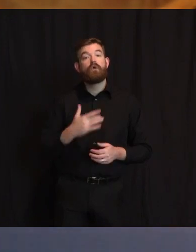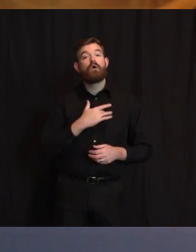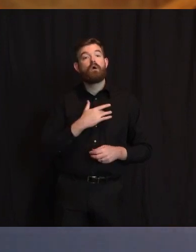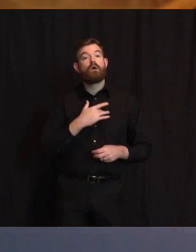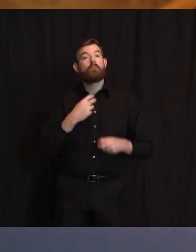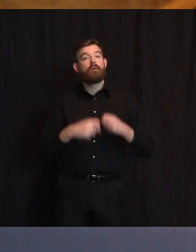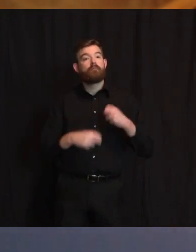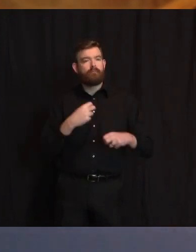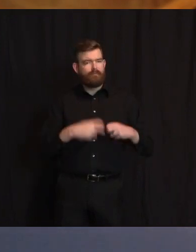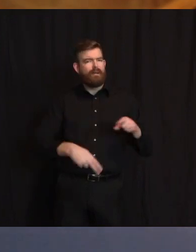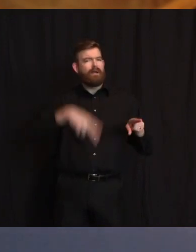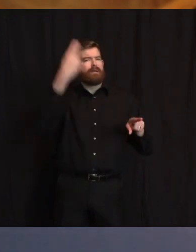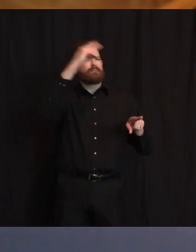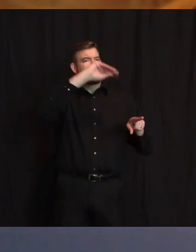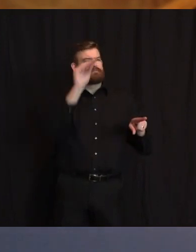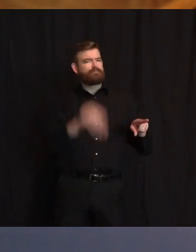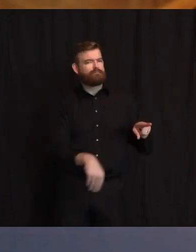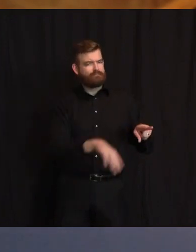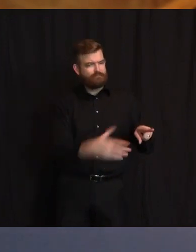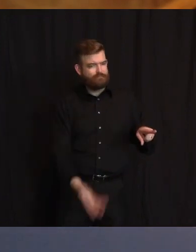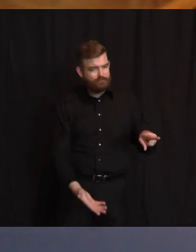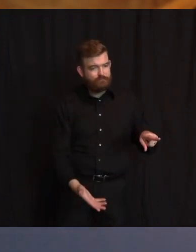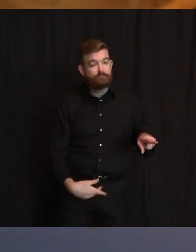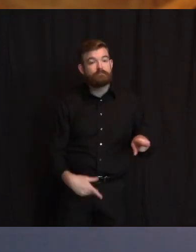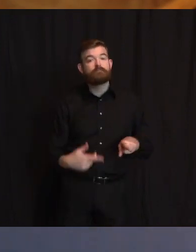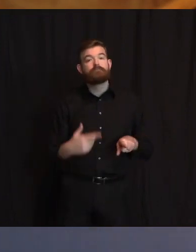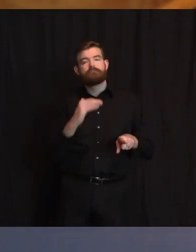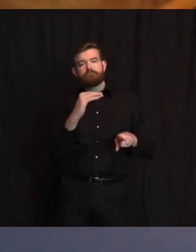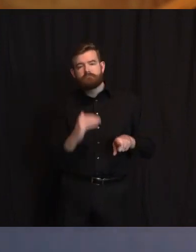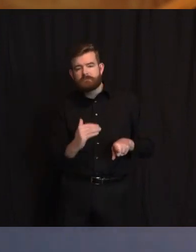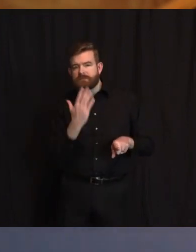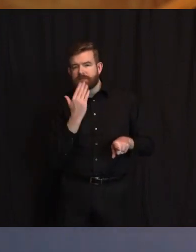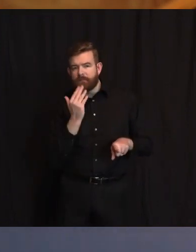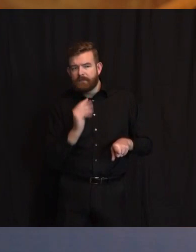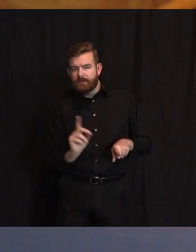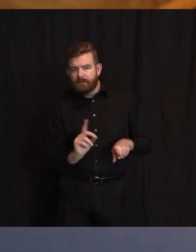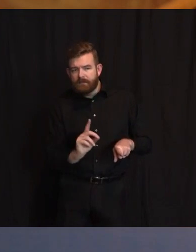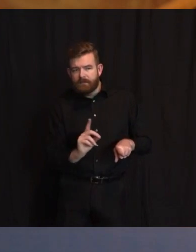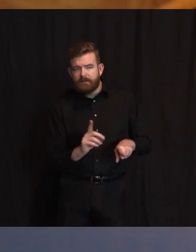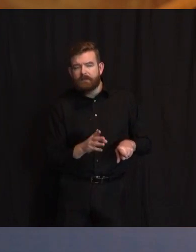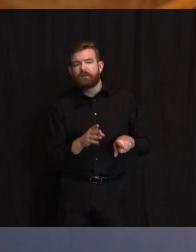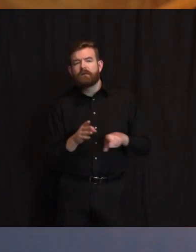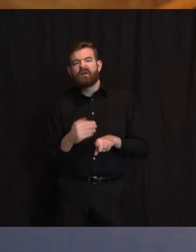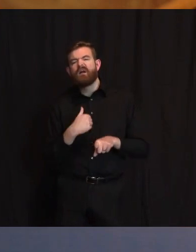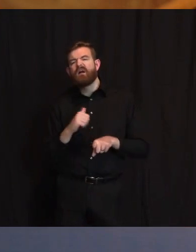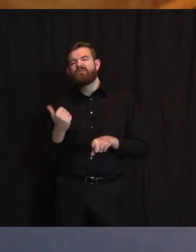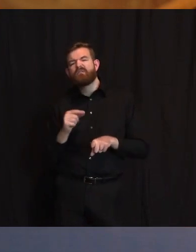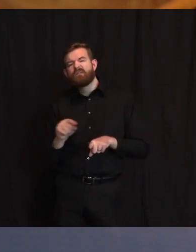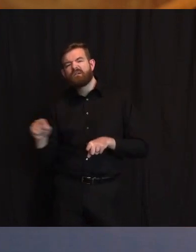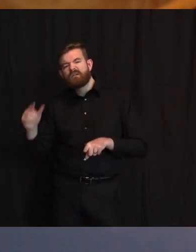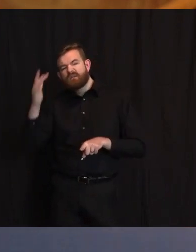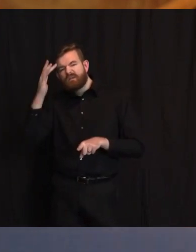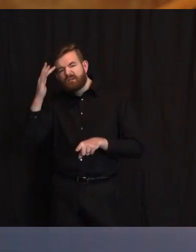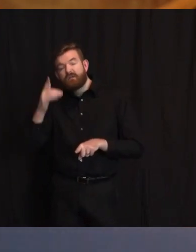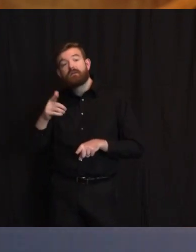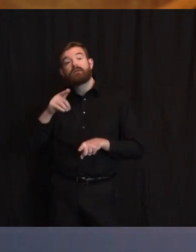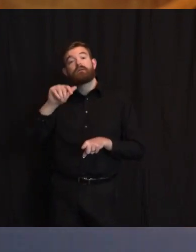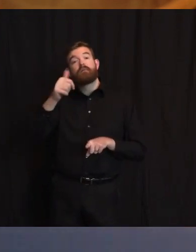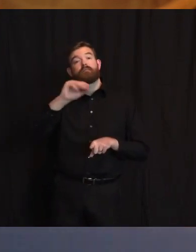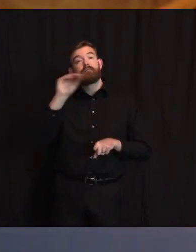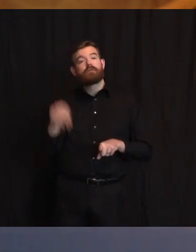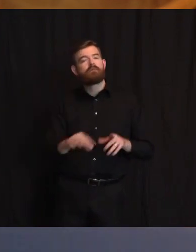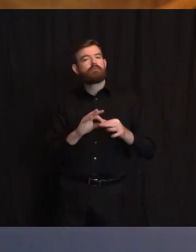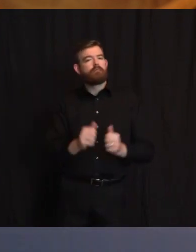mellitus, 15% other chronic diseases, 10% chronic lung disease,